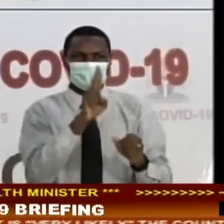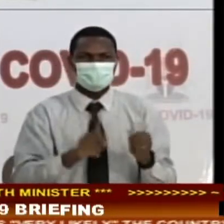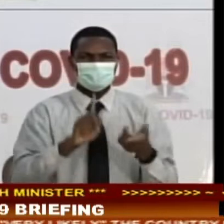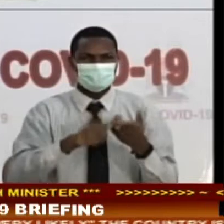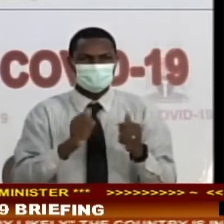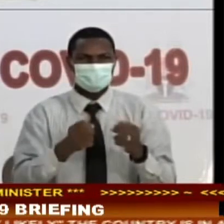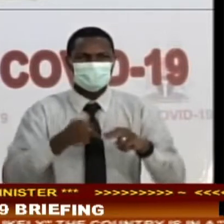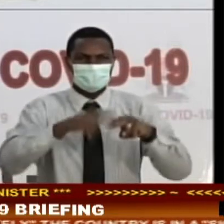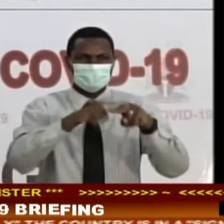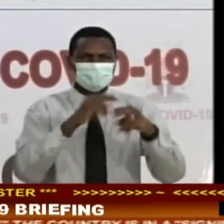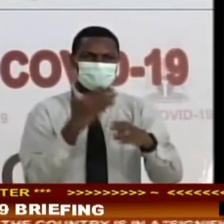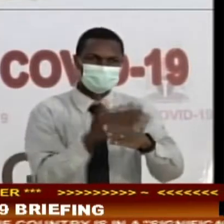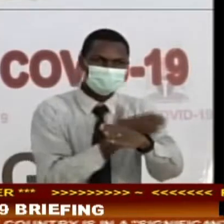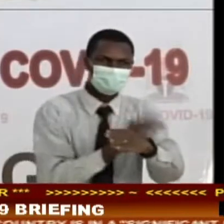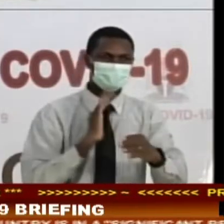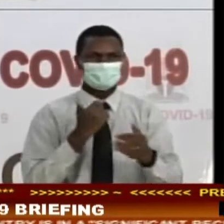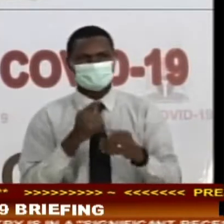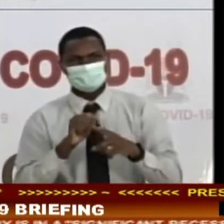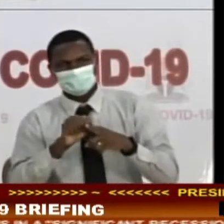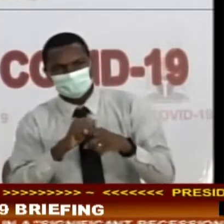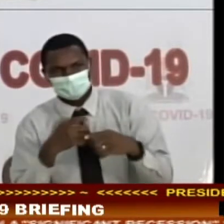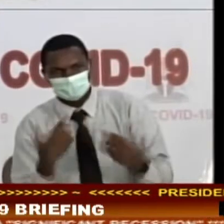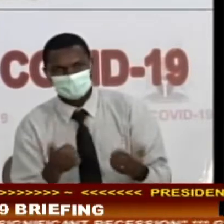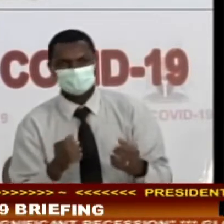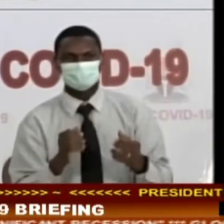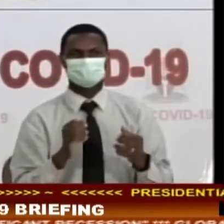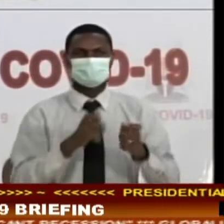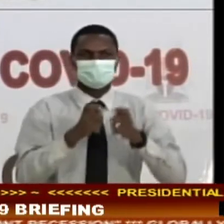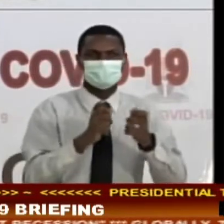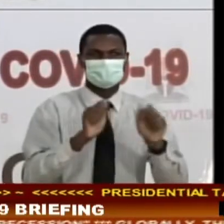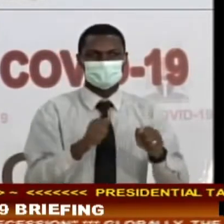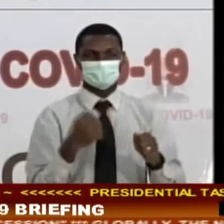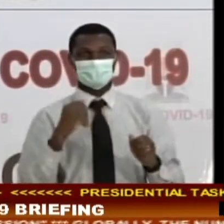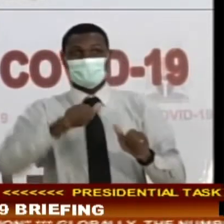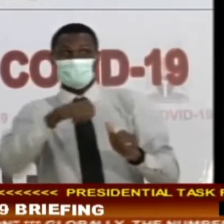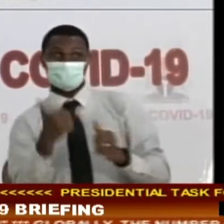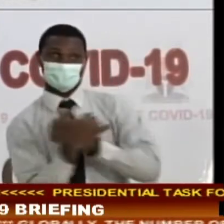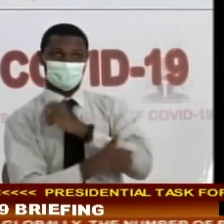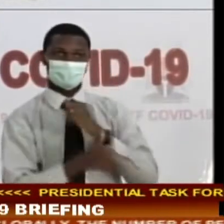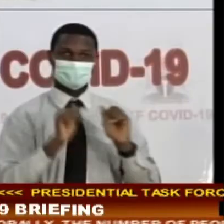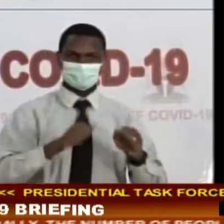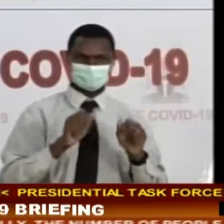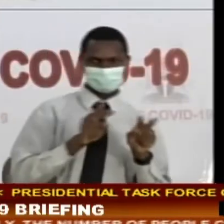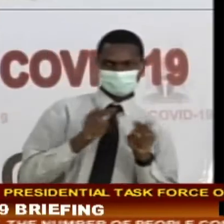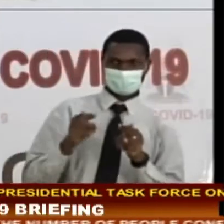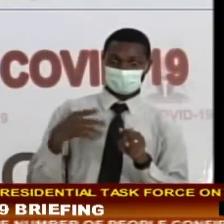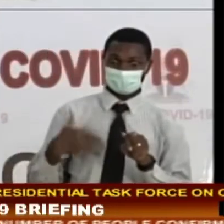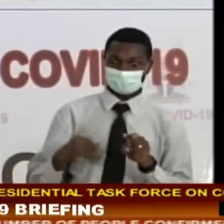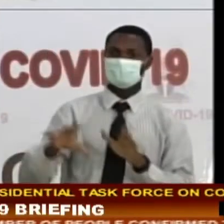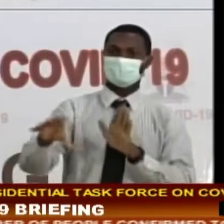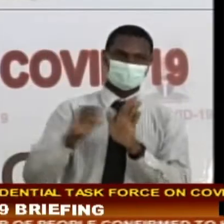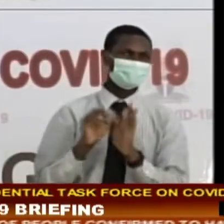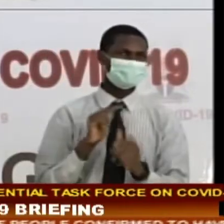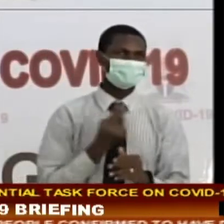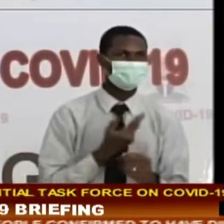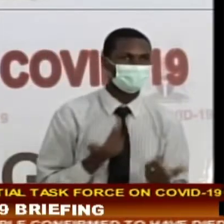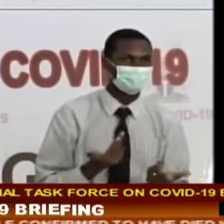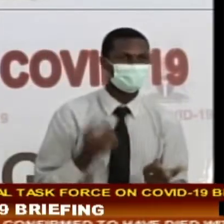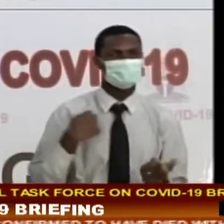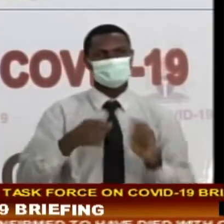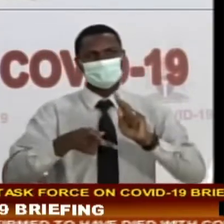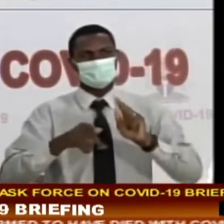improve our training and become a point of reference for our own response we are participating